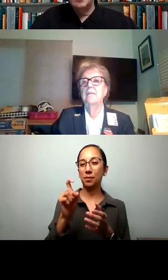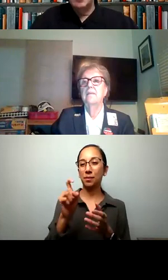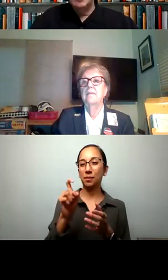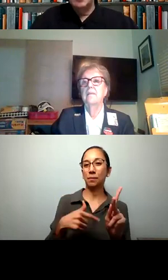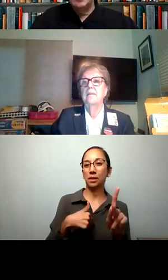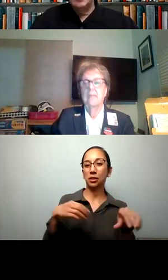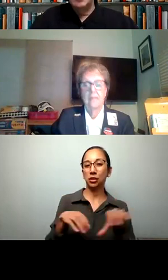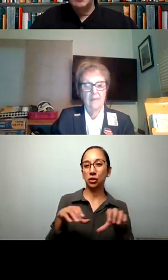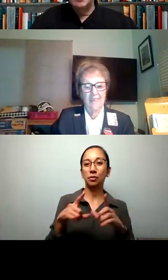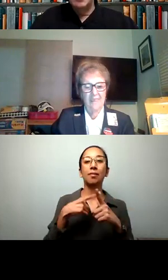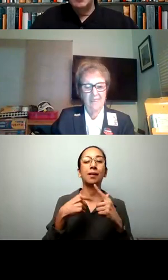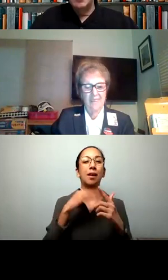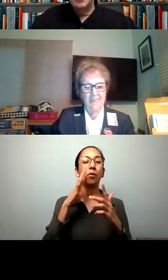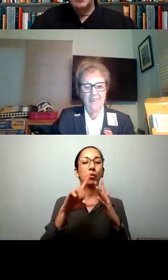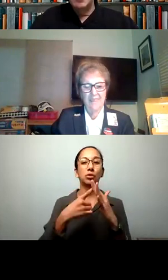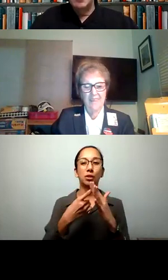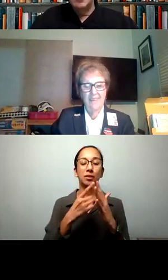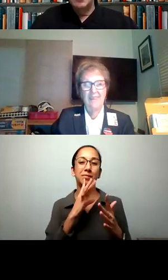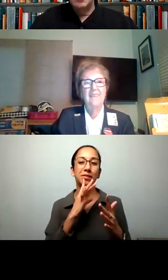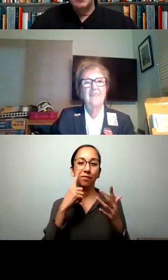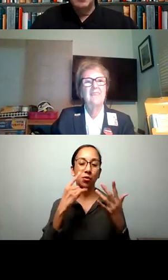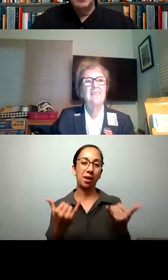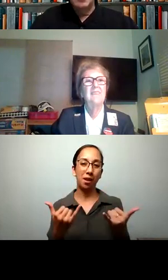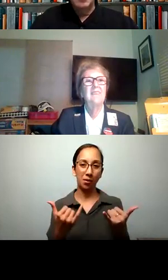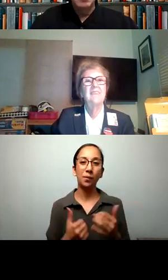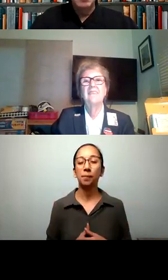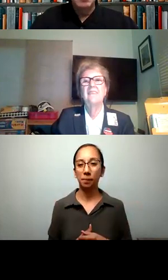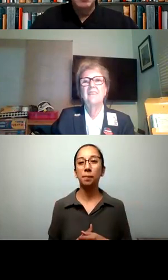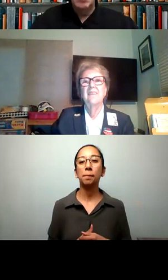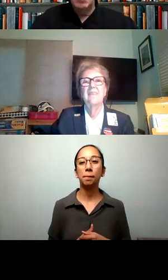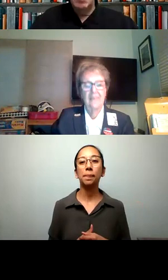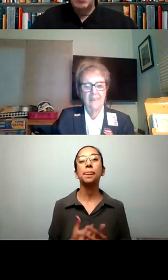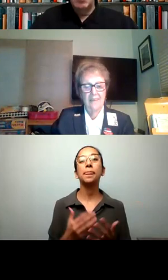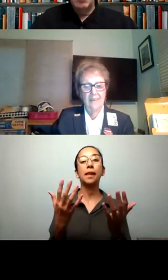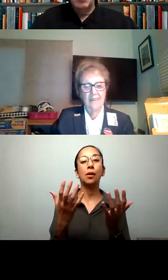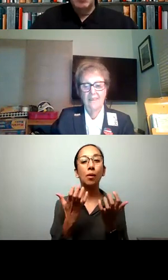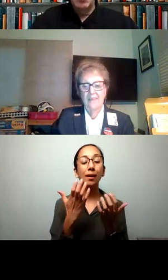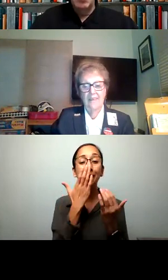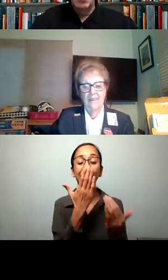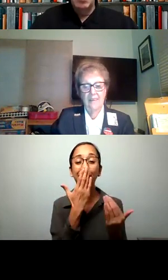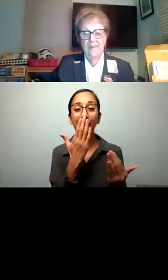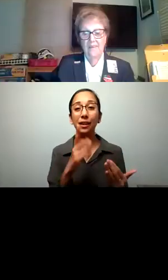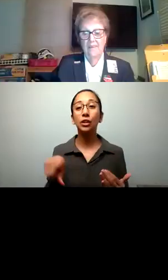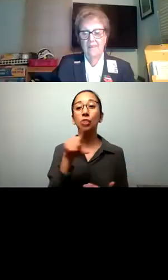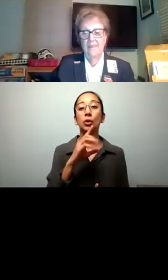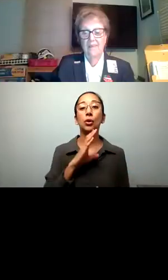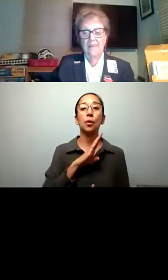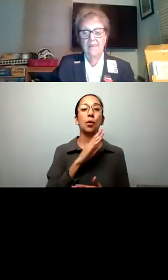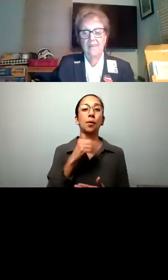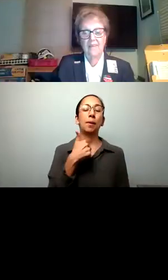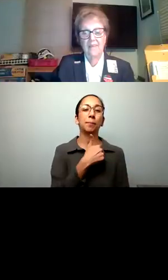I will begin speaking in the meantime. Let's see. I want to thank you, Board Member Jackie